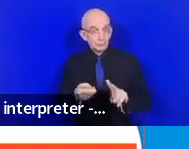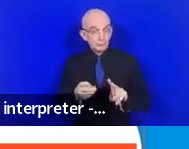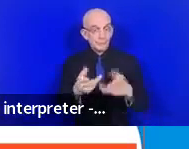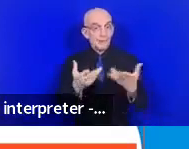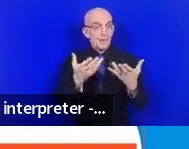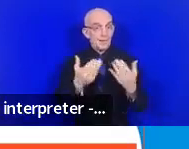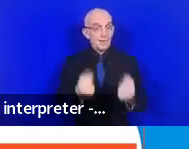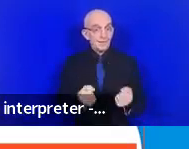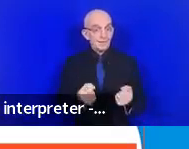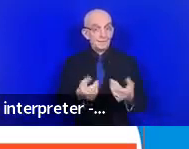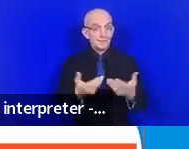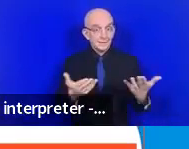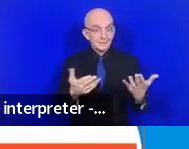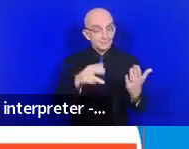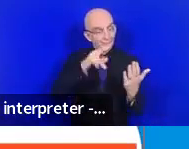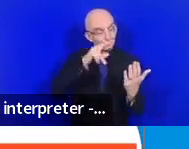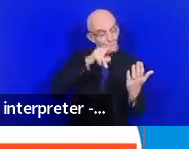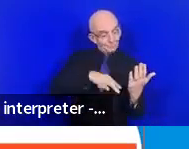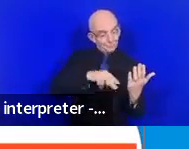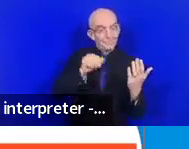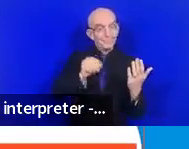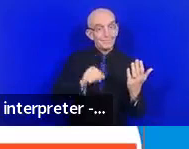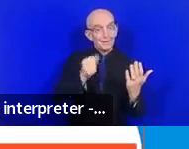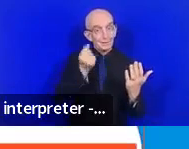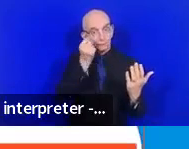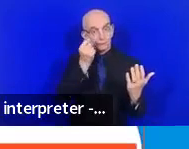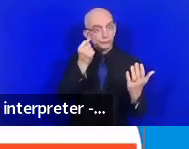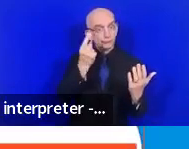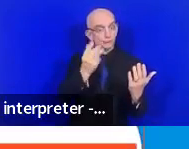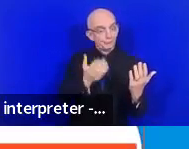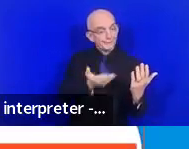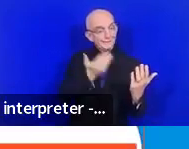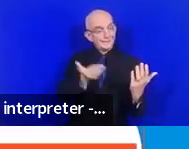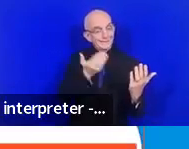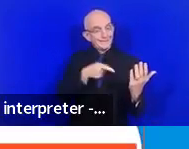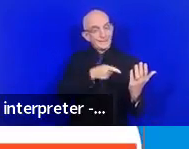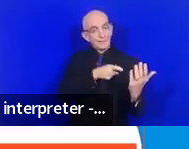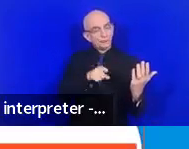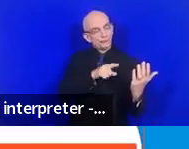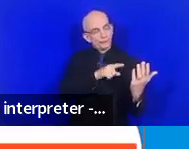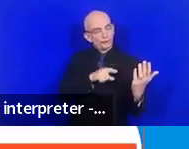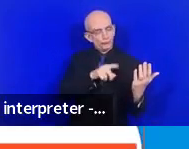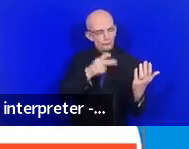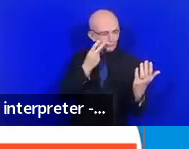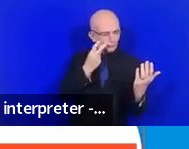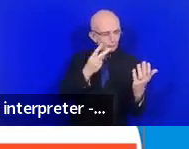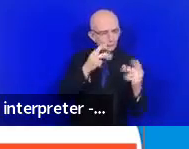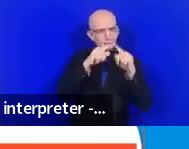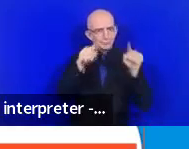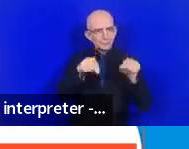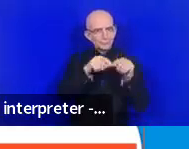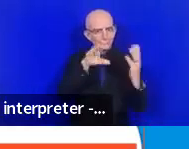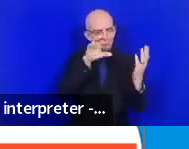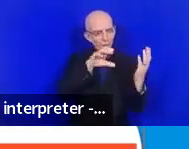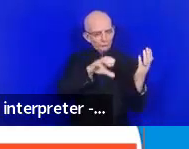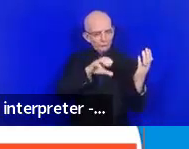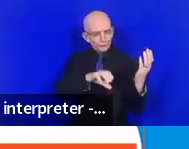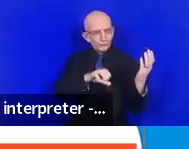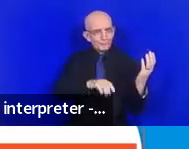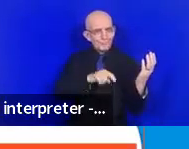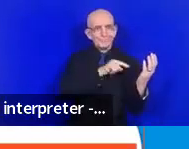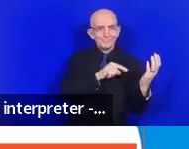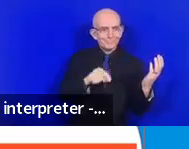accessible, available also in Spanish version. Very soon, we will have it in